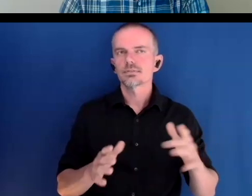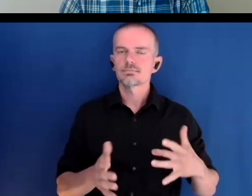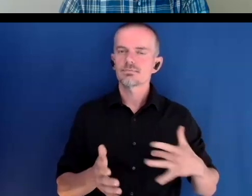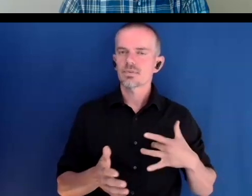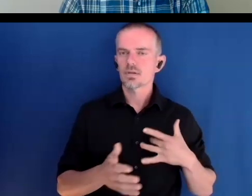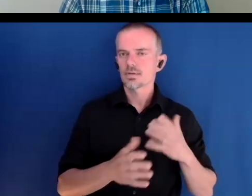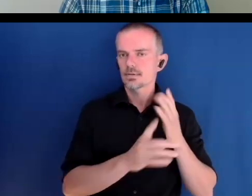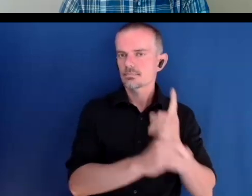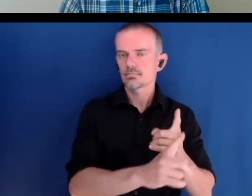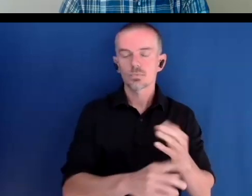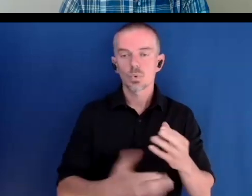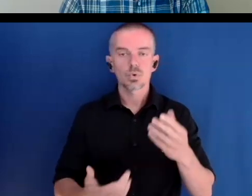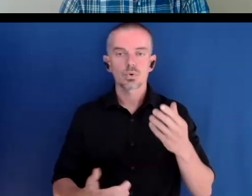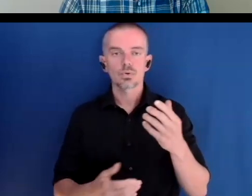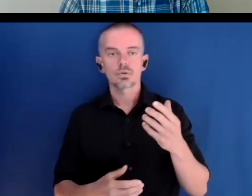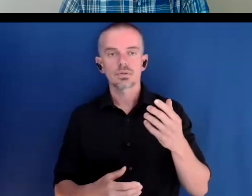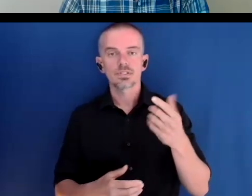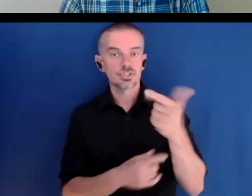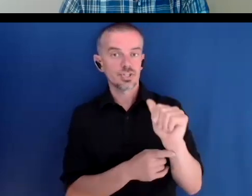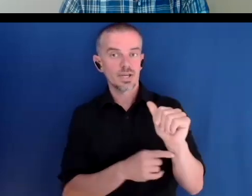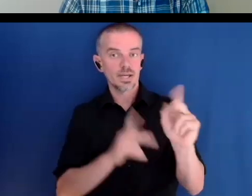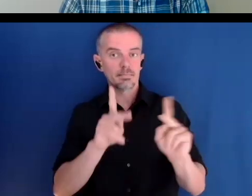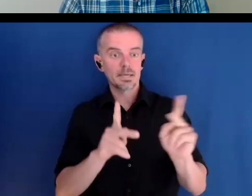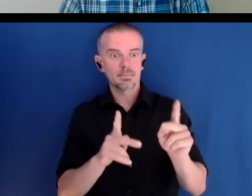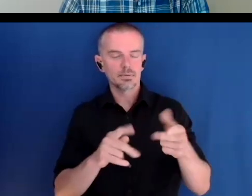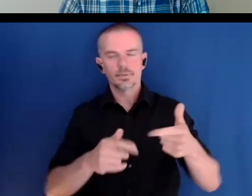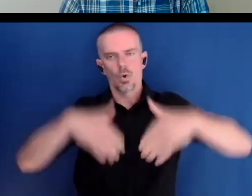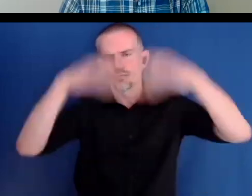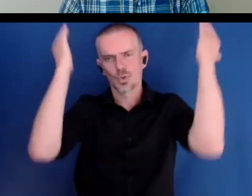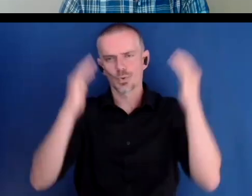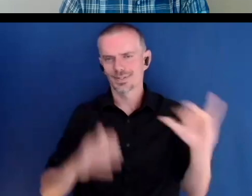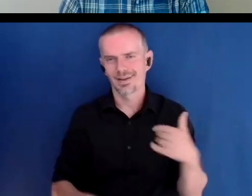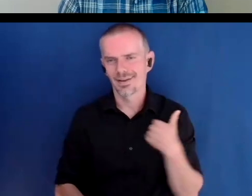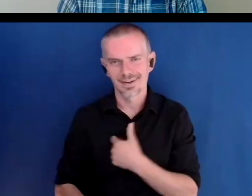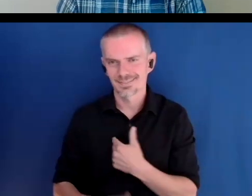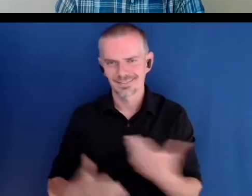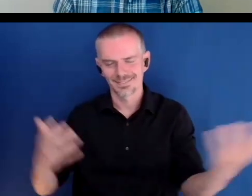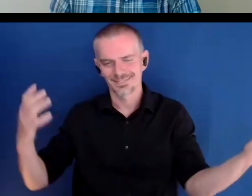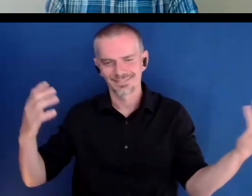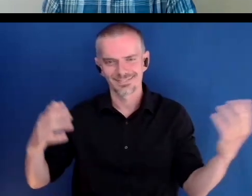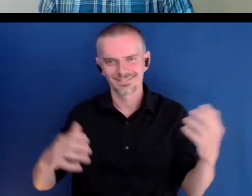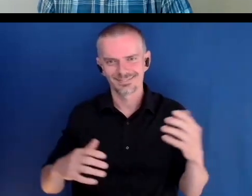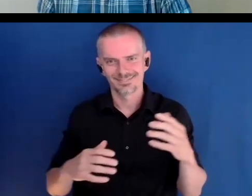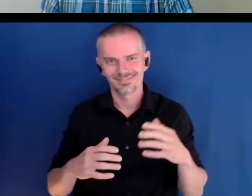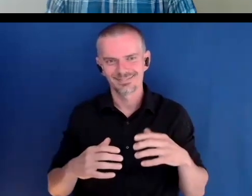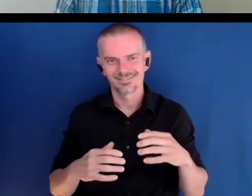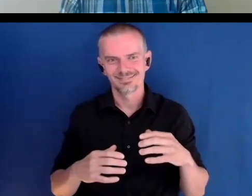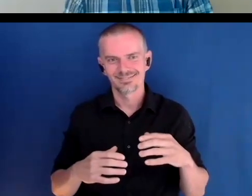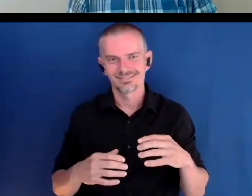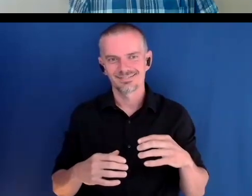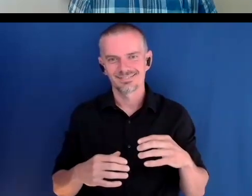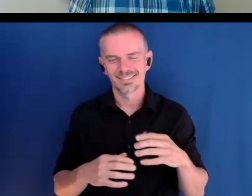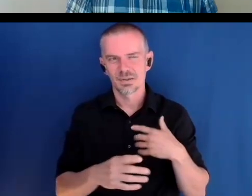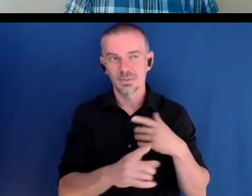Or grants and agreements, people are equally overloaded, plates super full, and asking about, are there